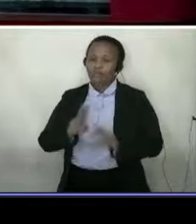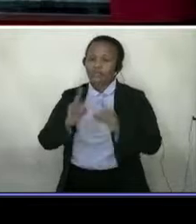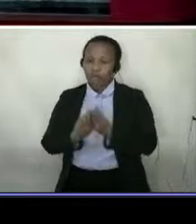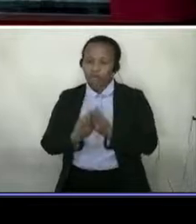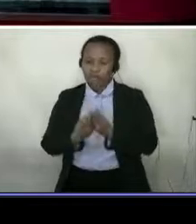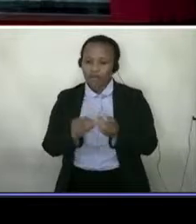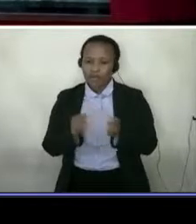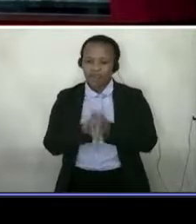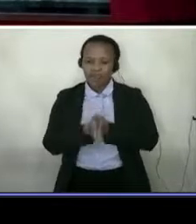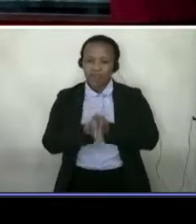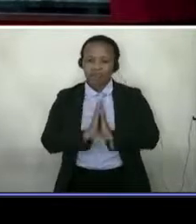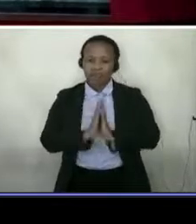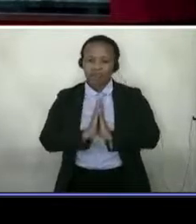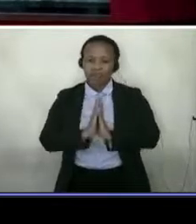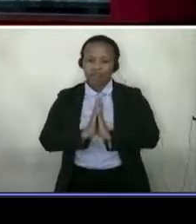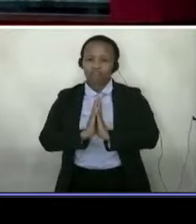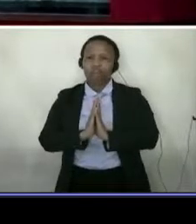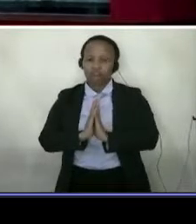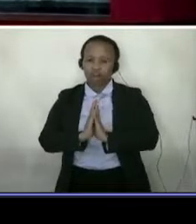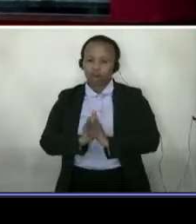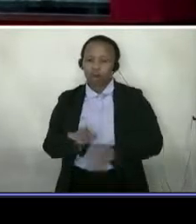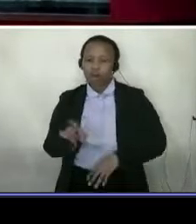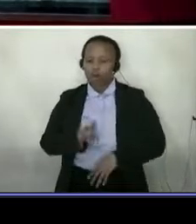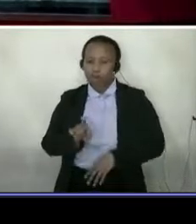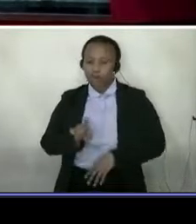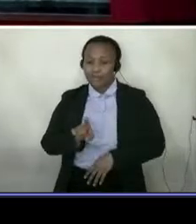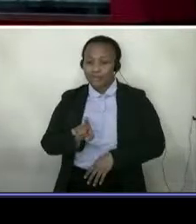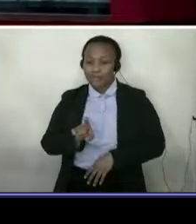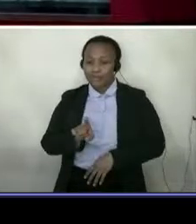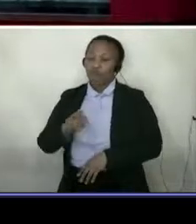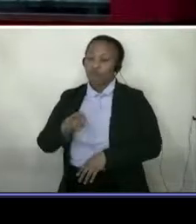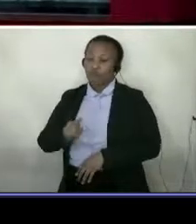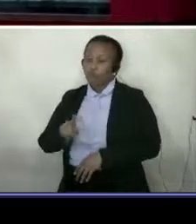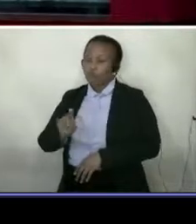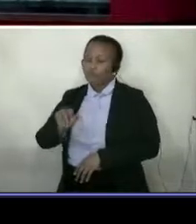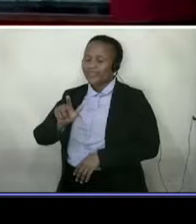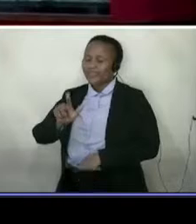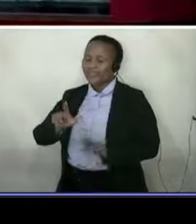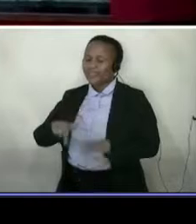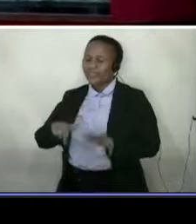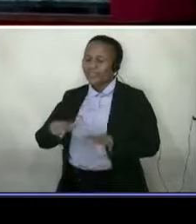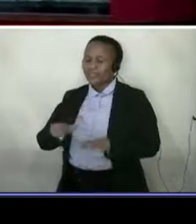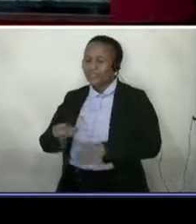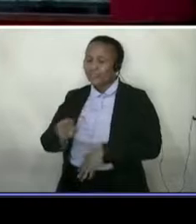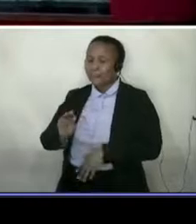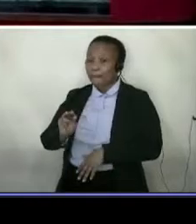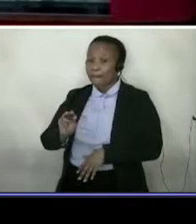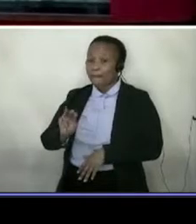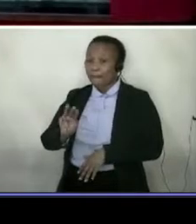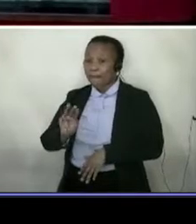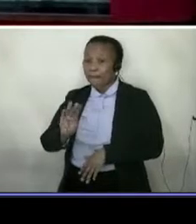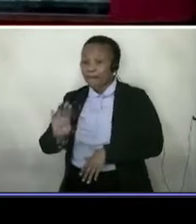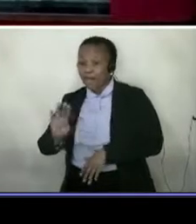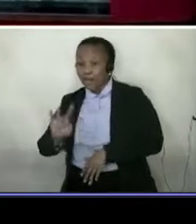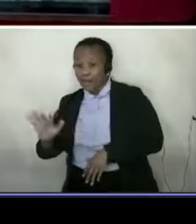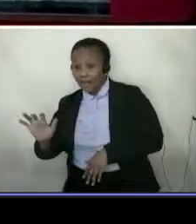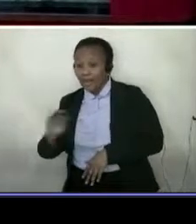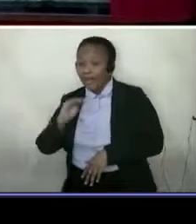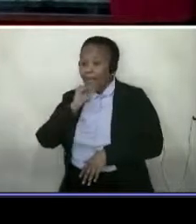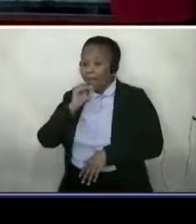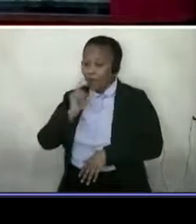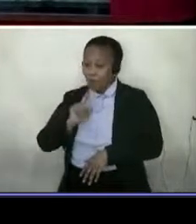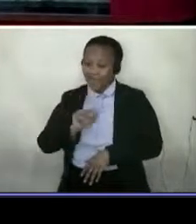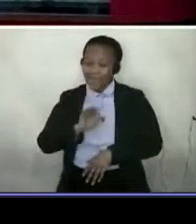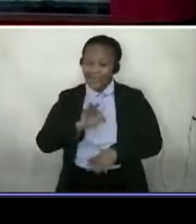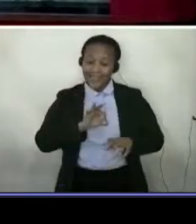and for write-offs to the tune of just over 17 billion rand. That means we are left with 30